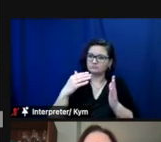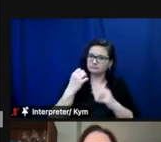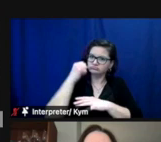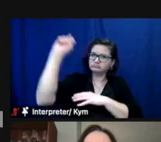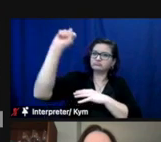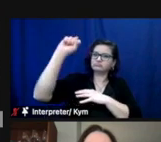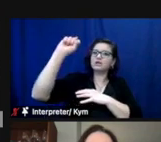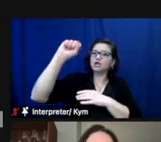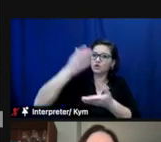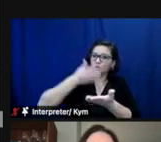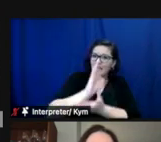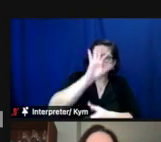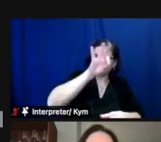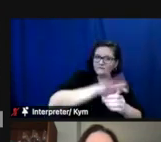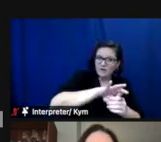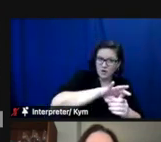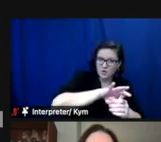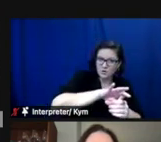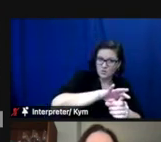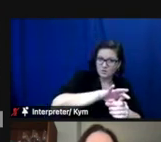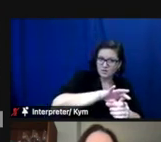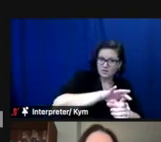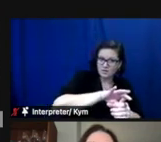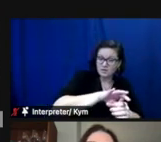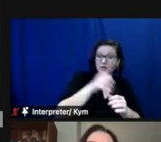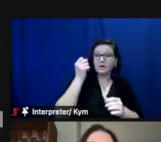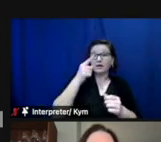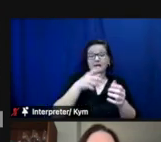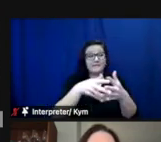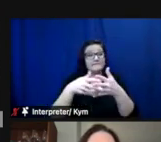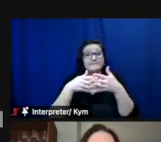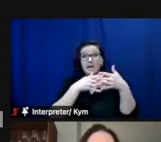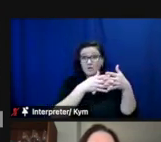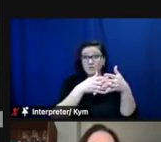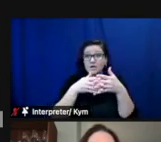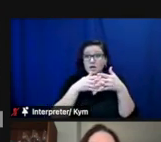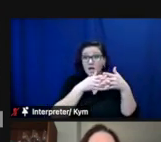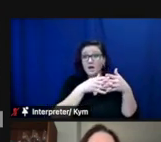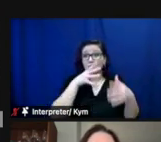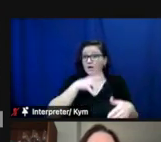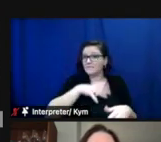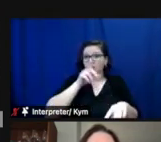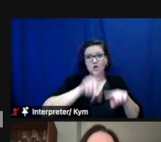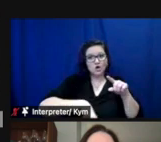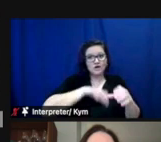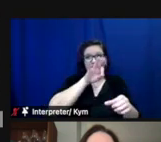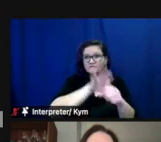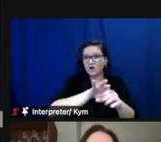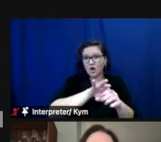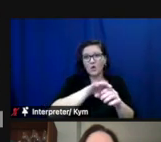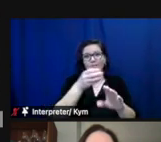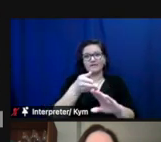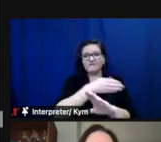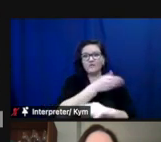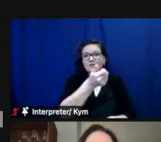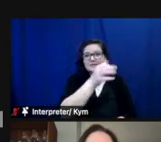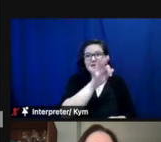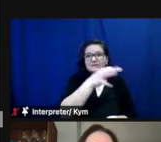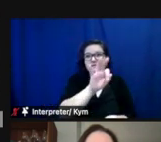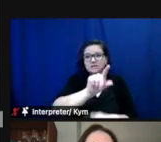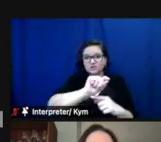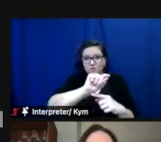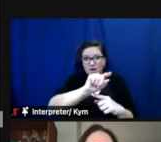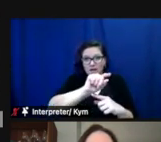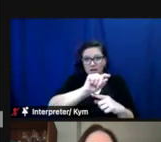So women in the United States didn't have the right to vote in national elections until 1920. And so these women were,